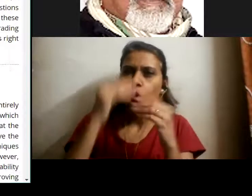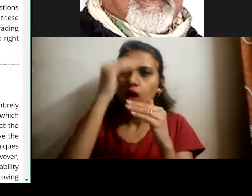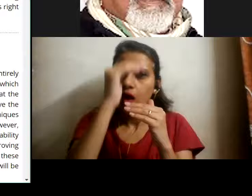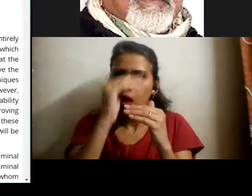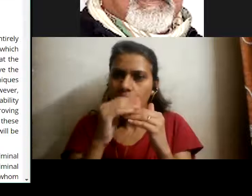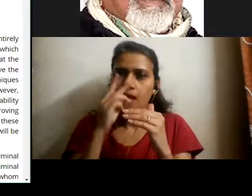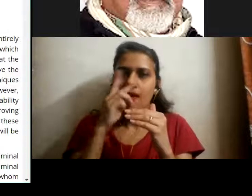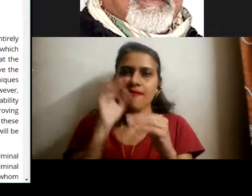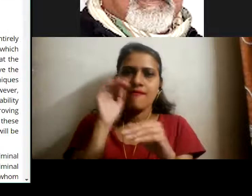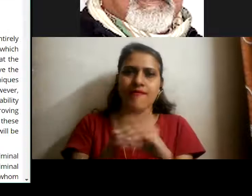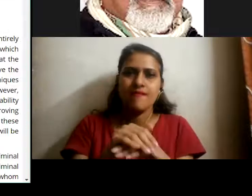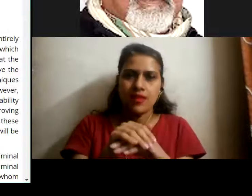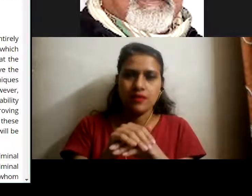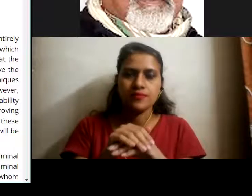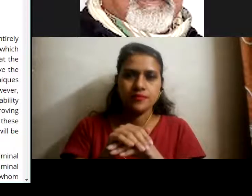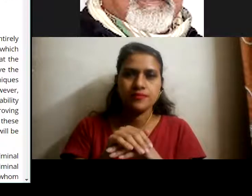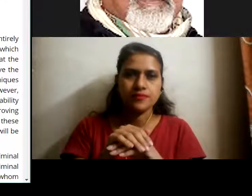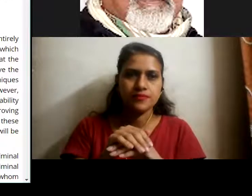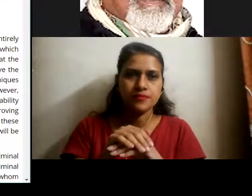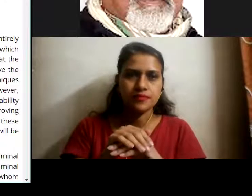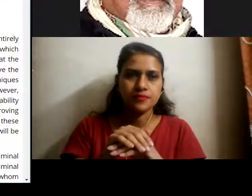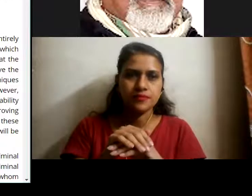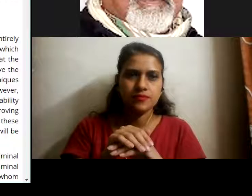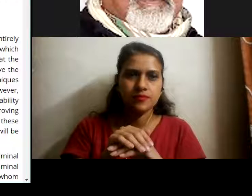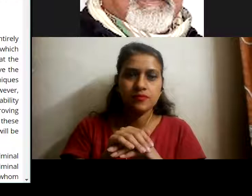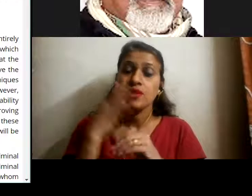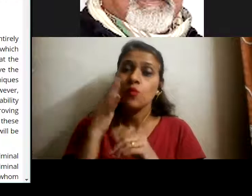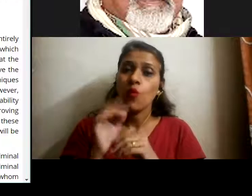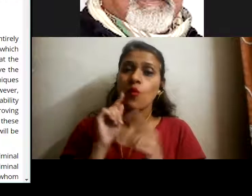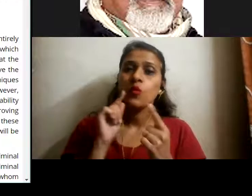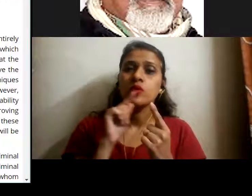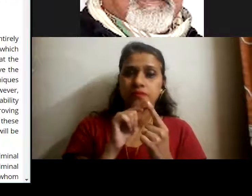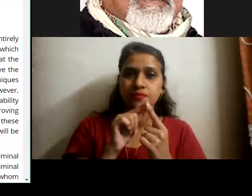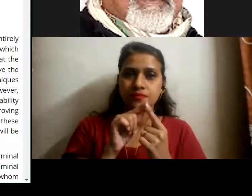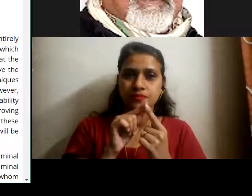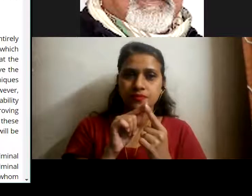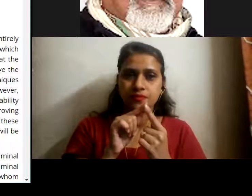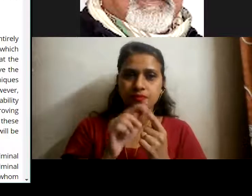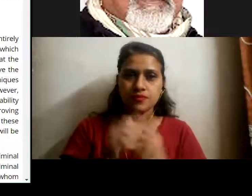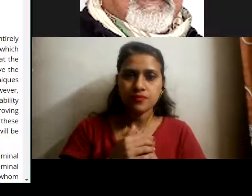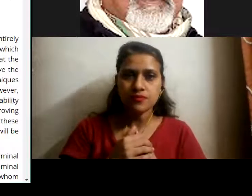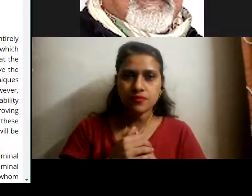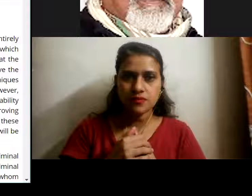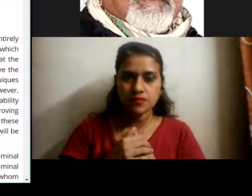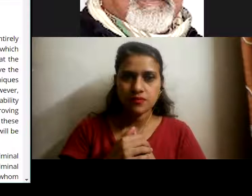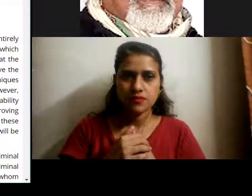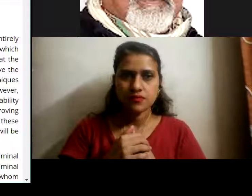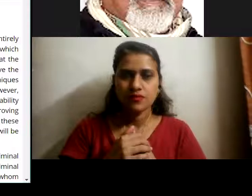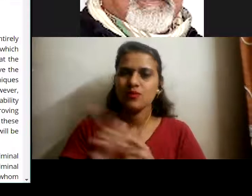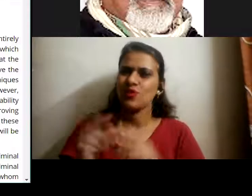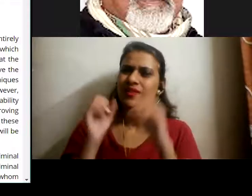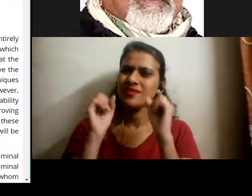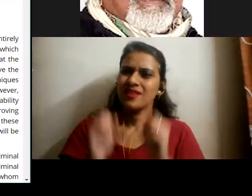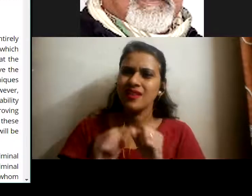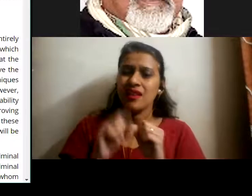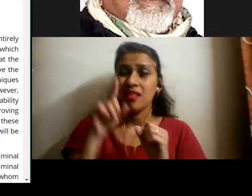you have to just skim. The main point to remember here is to skim through. You cannot sit and read